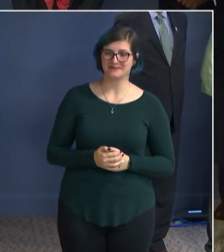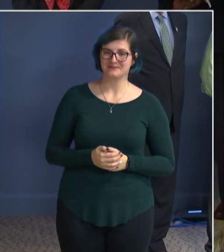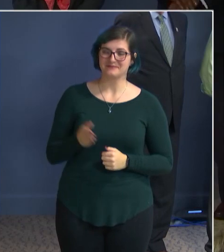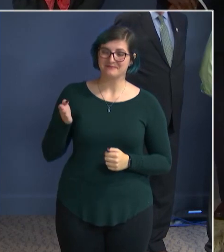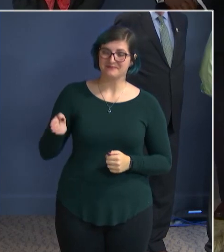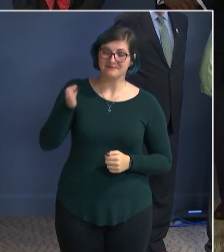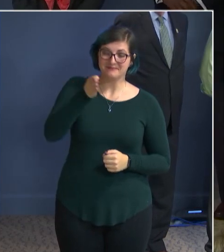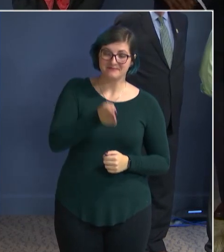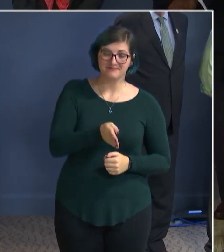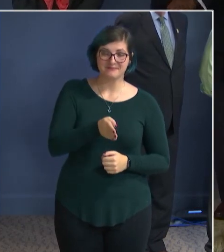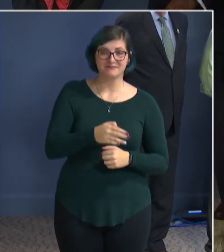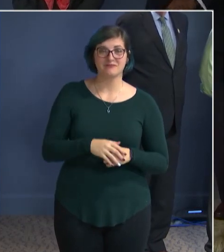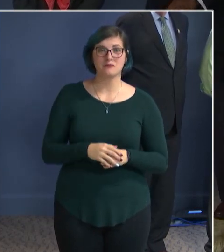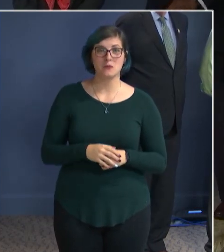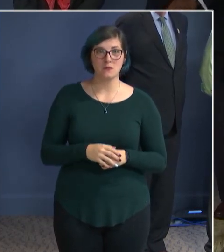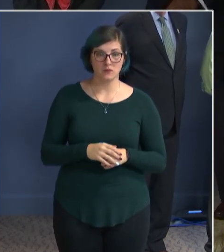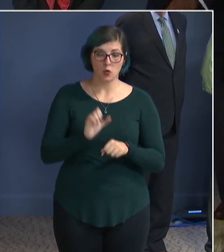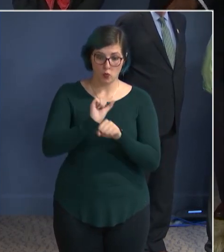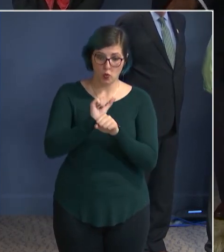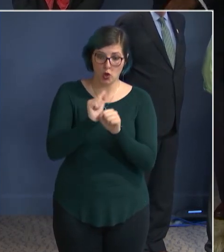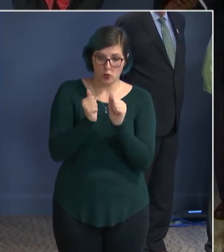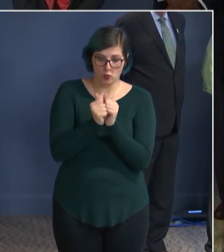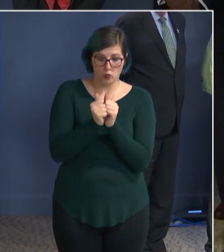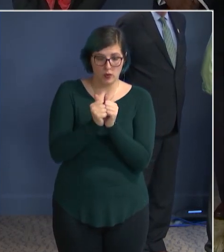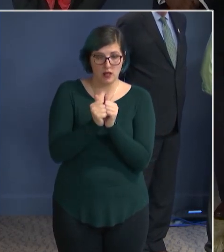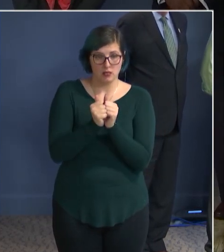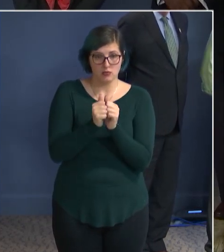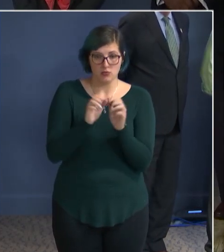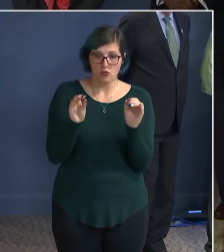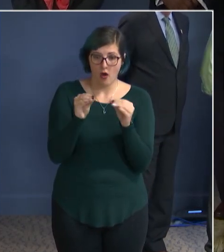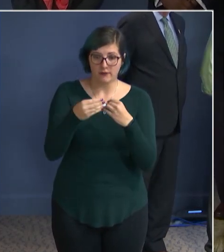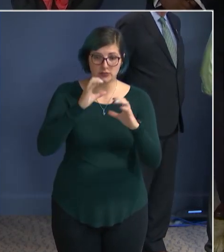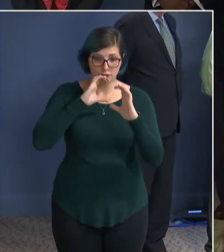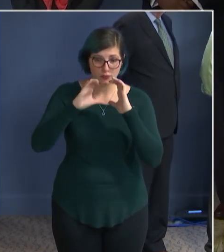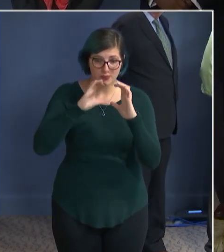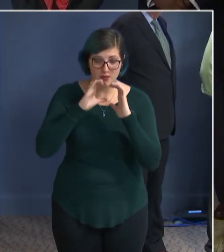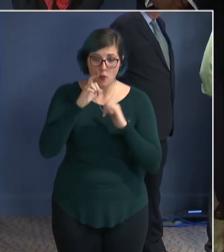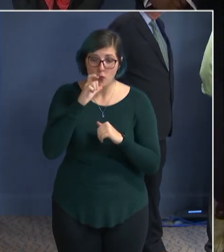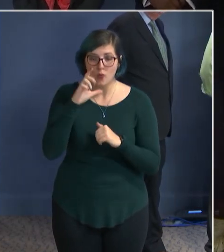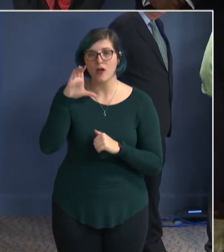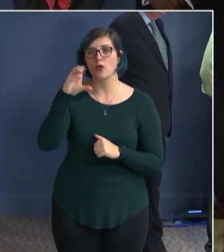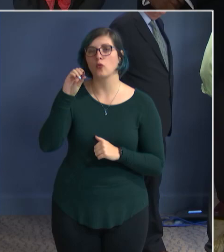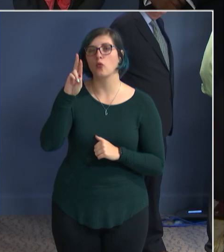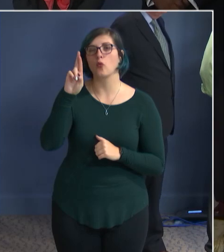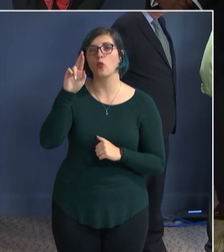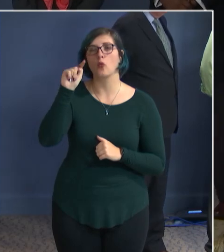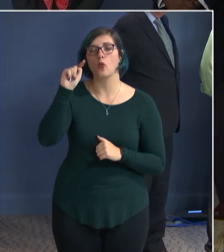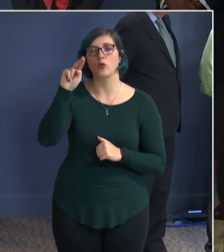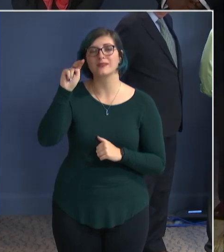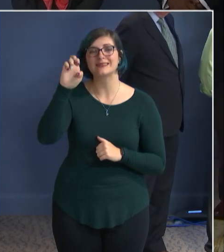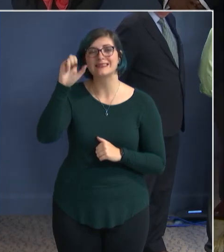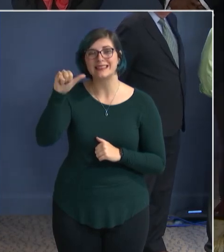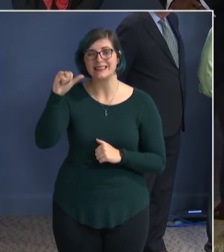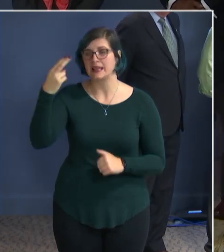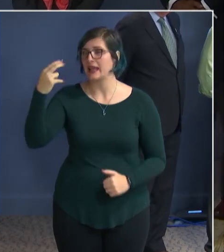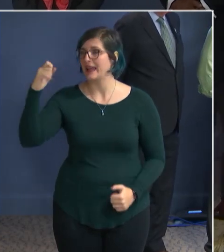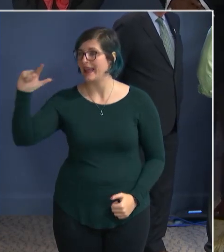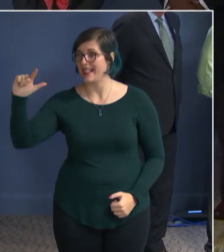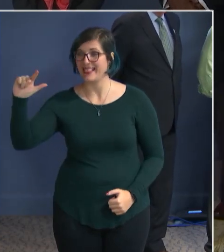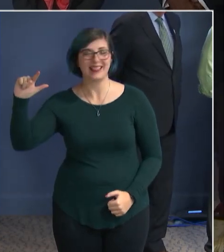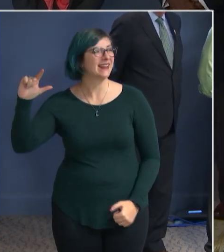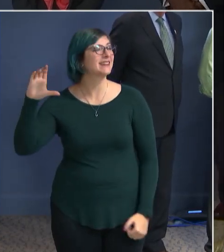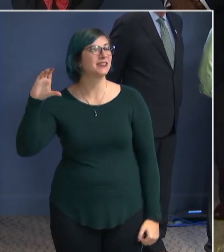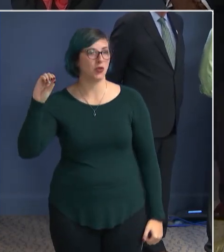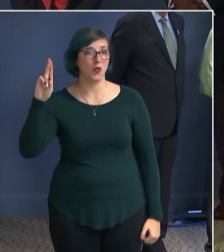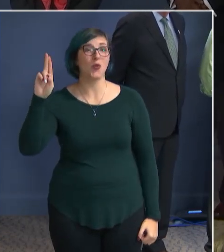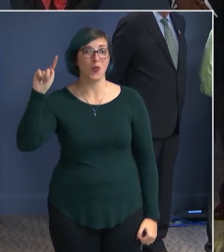And working closely with the Office of Communications is Courtney Hill. Courtney is